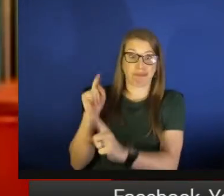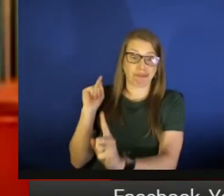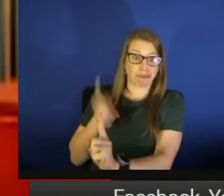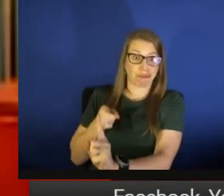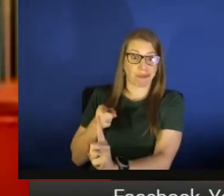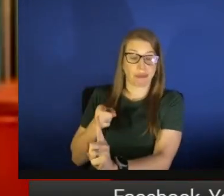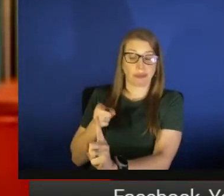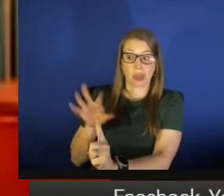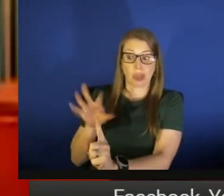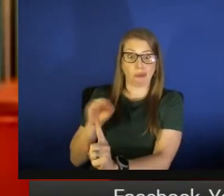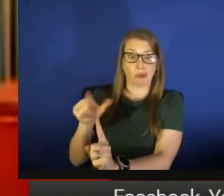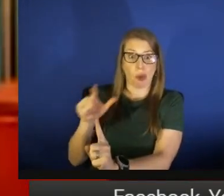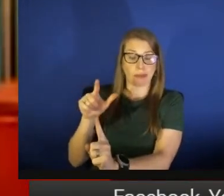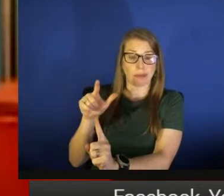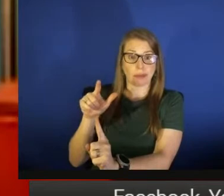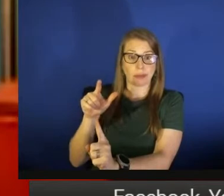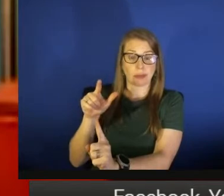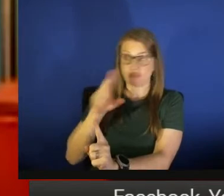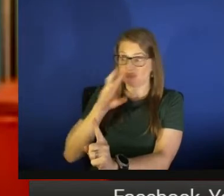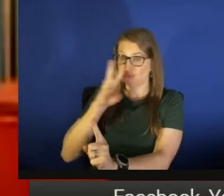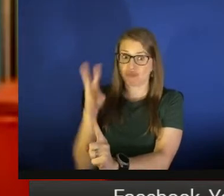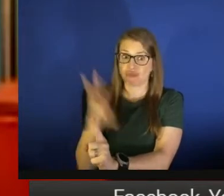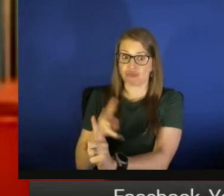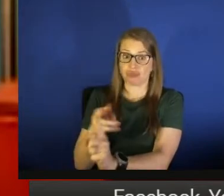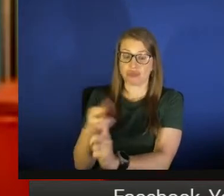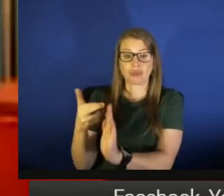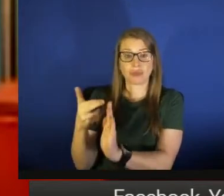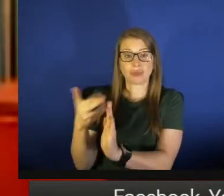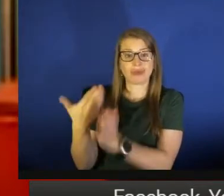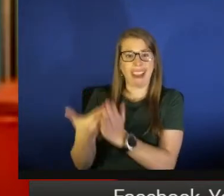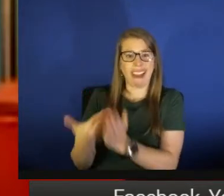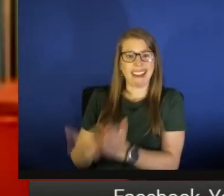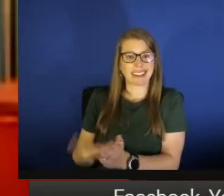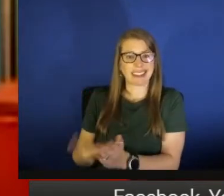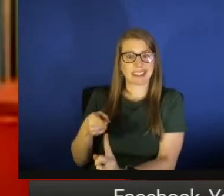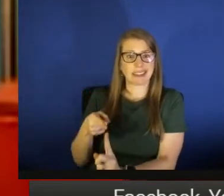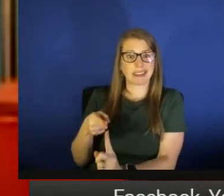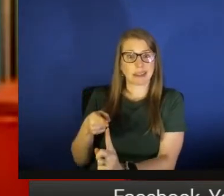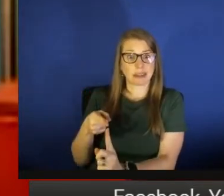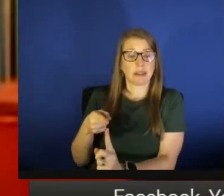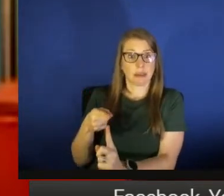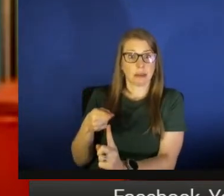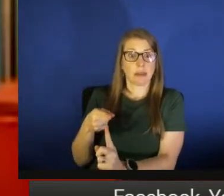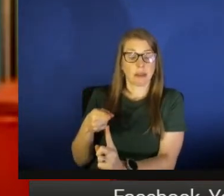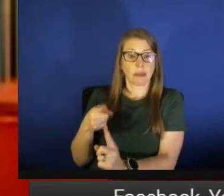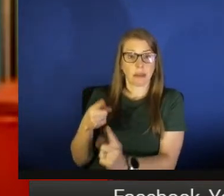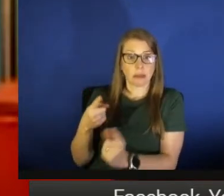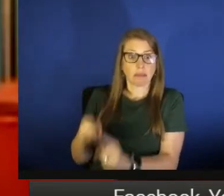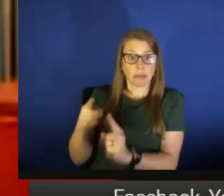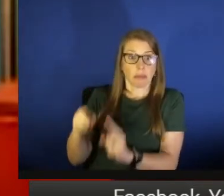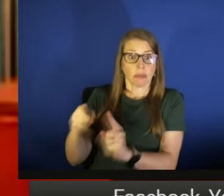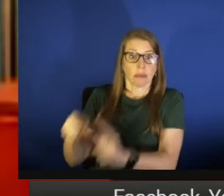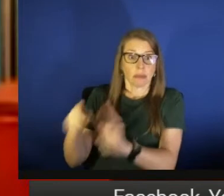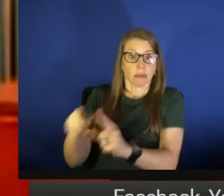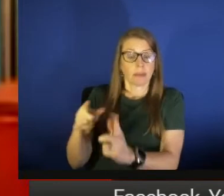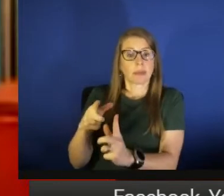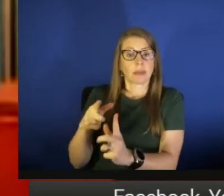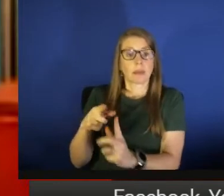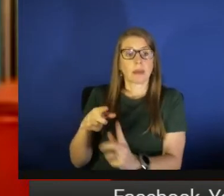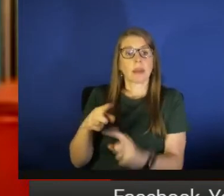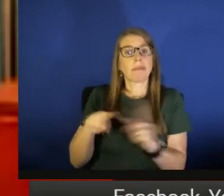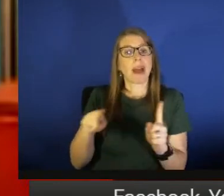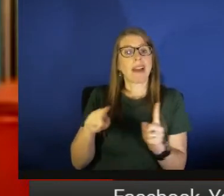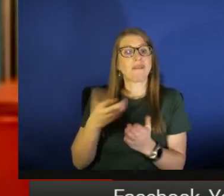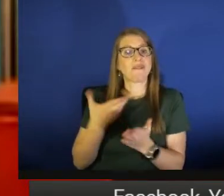when people were neglecting those facts at the rate that was occurring. But certainly, fact